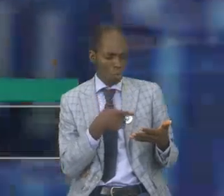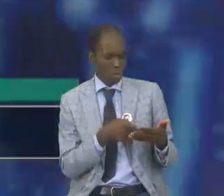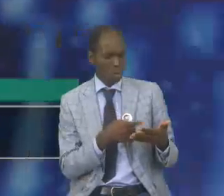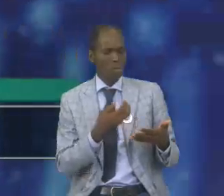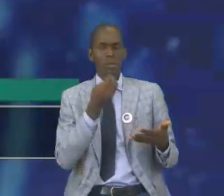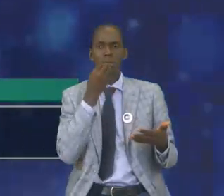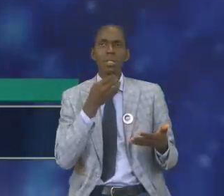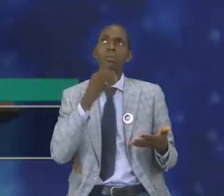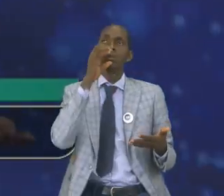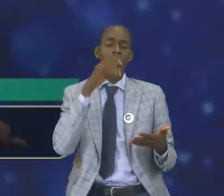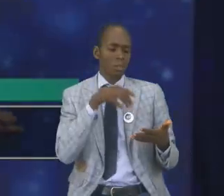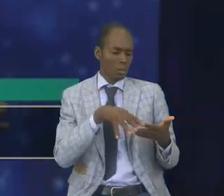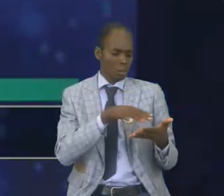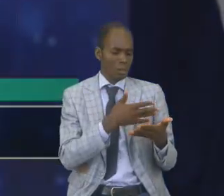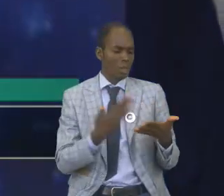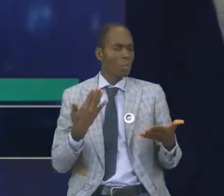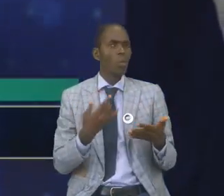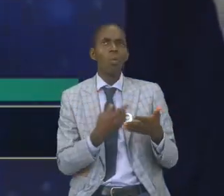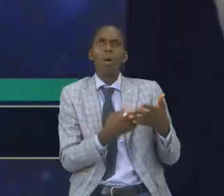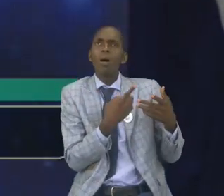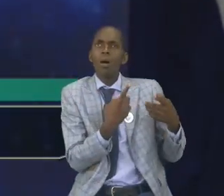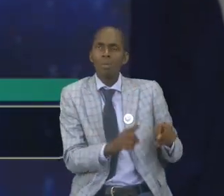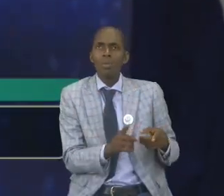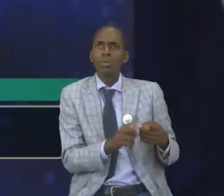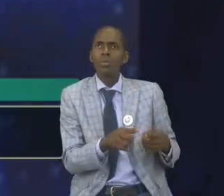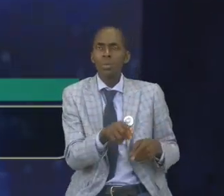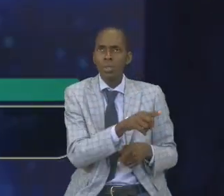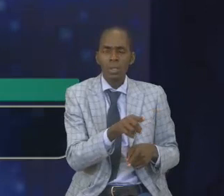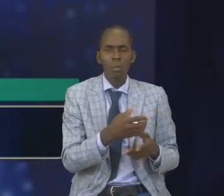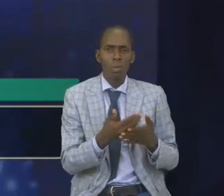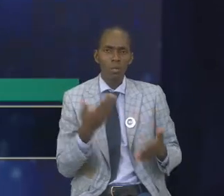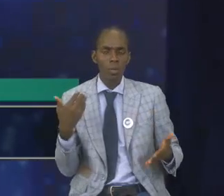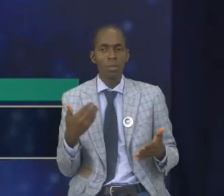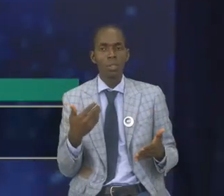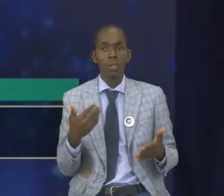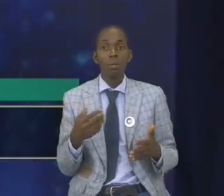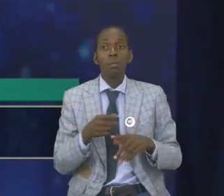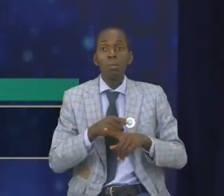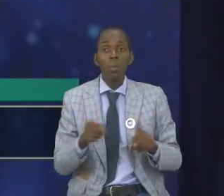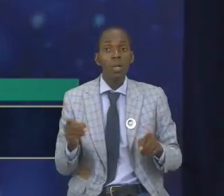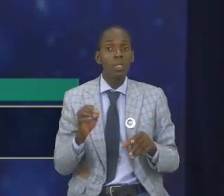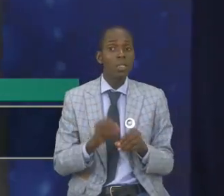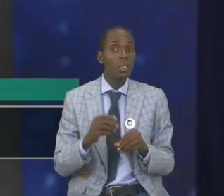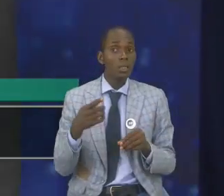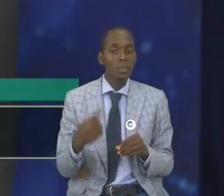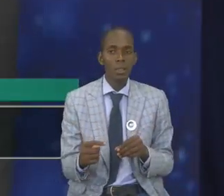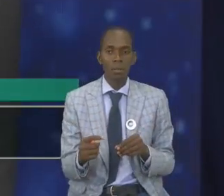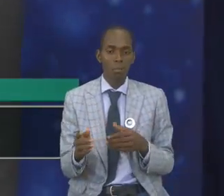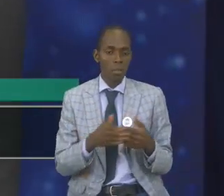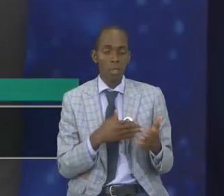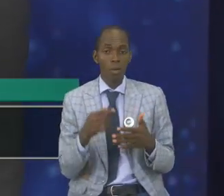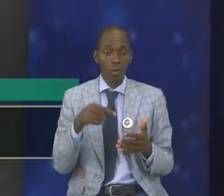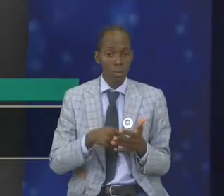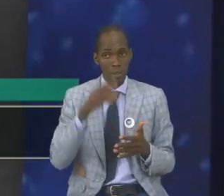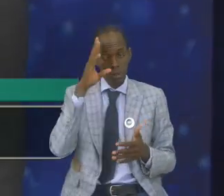that before me, what was their outcome? But in the case of Daniel, he read